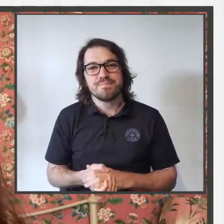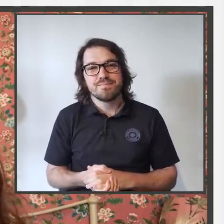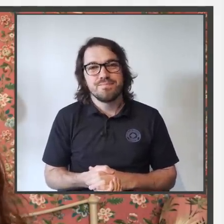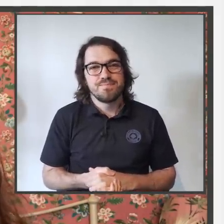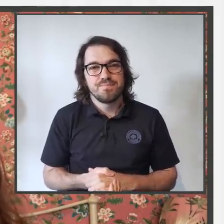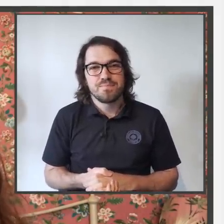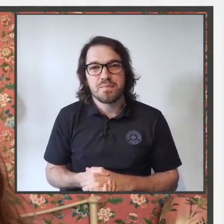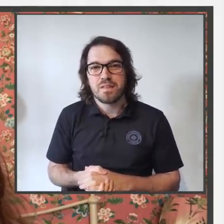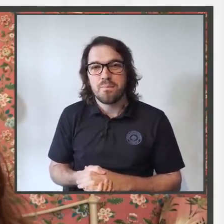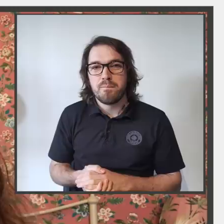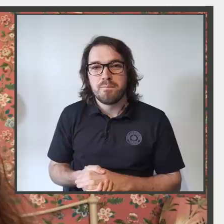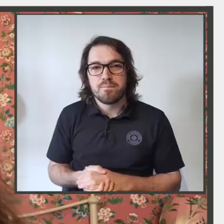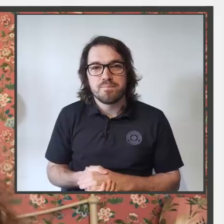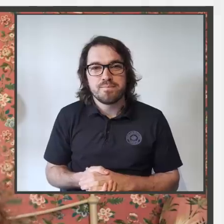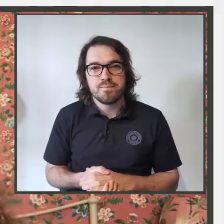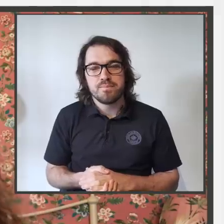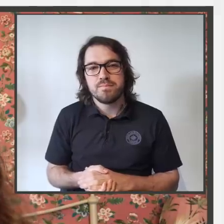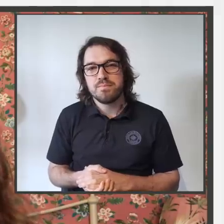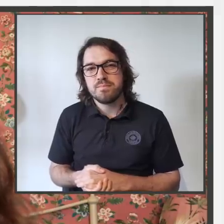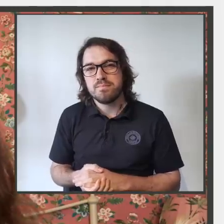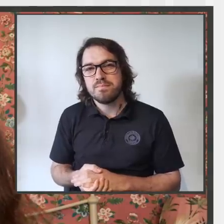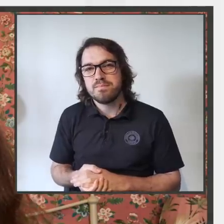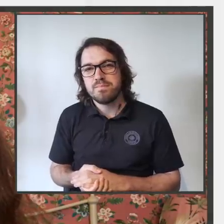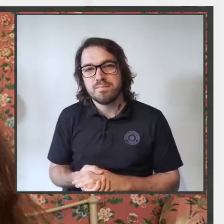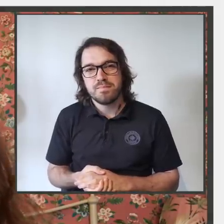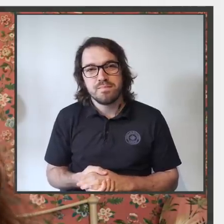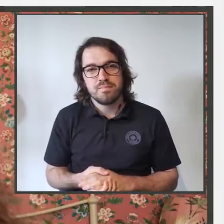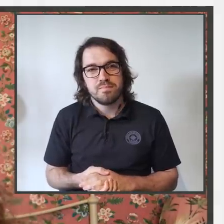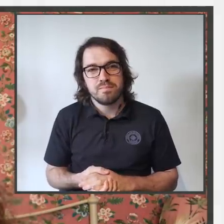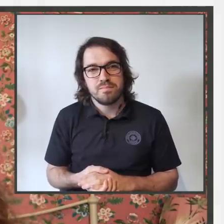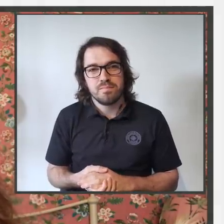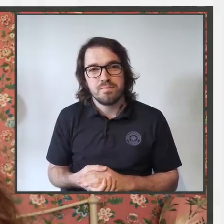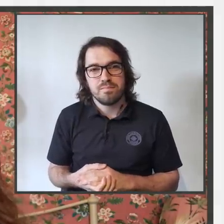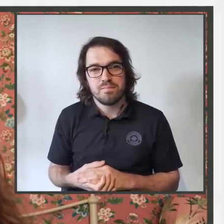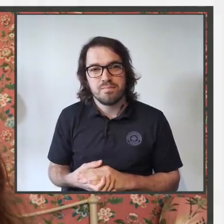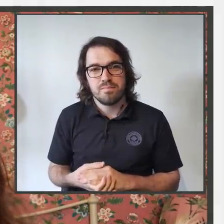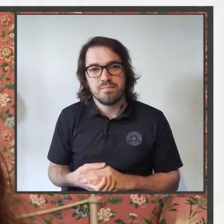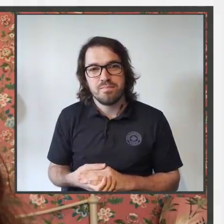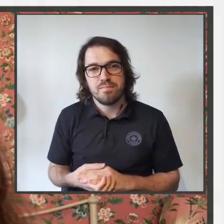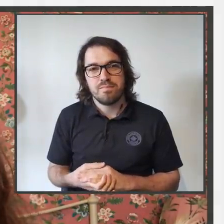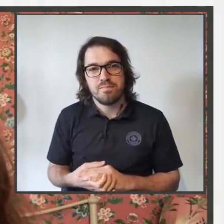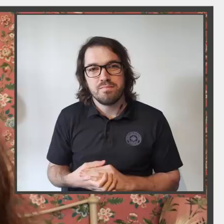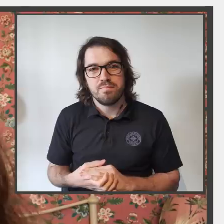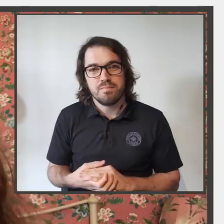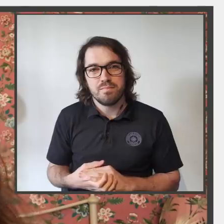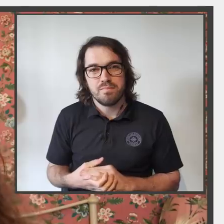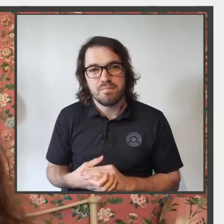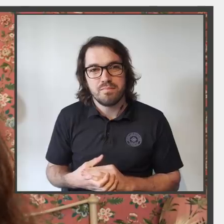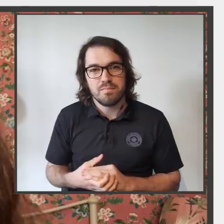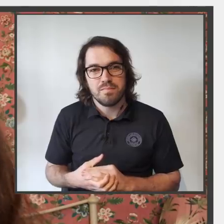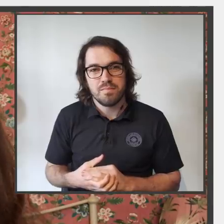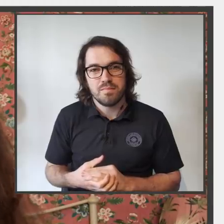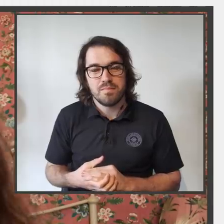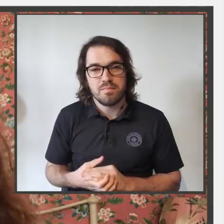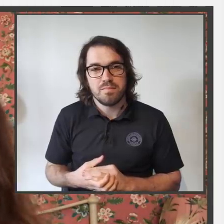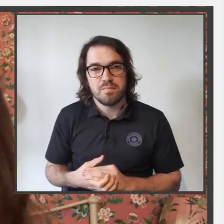to refuse to budge. And we use it not just when we're selling things, but you can talk about any sort of fixed idea.